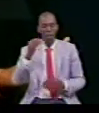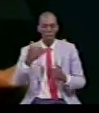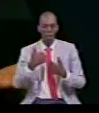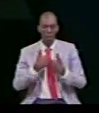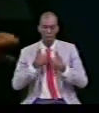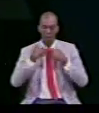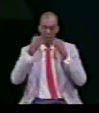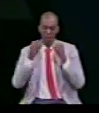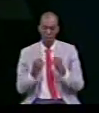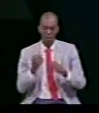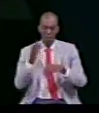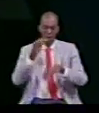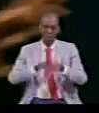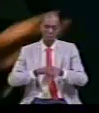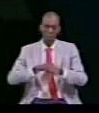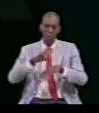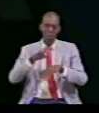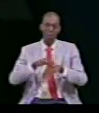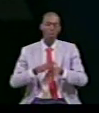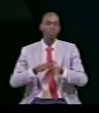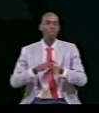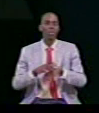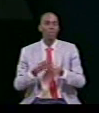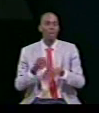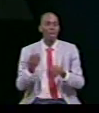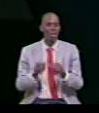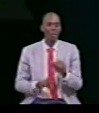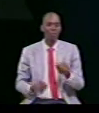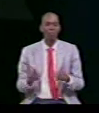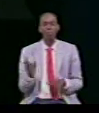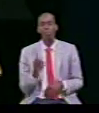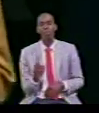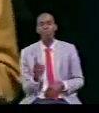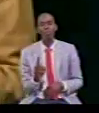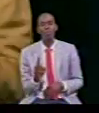earth. On earth. Everywhere.